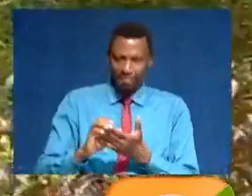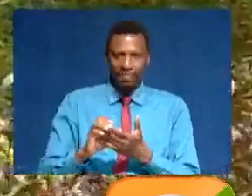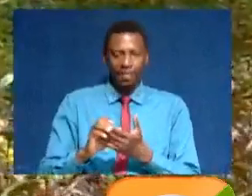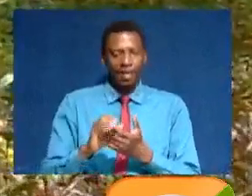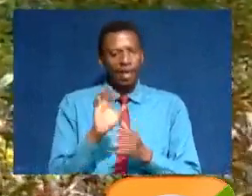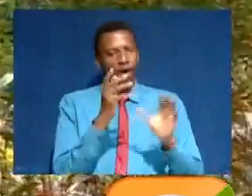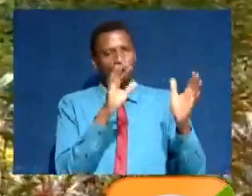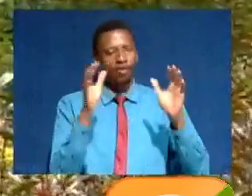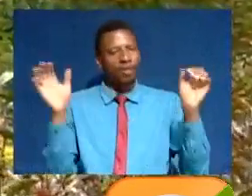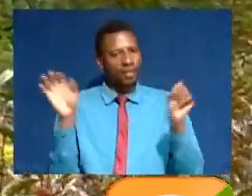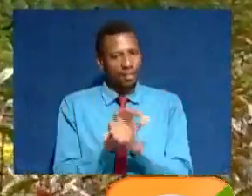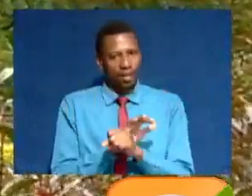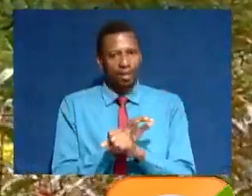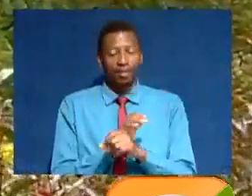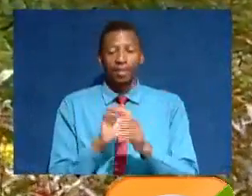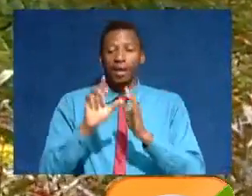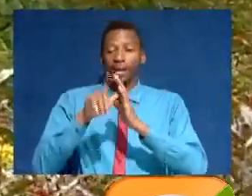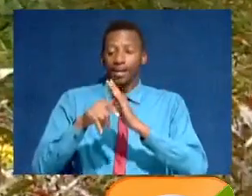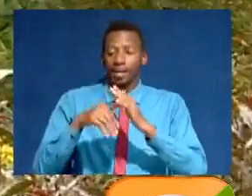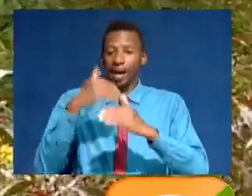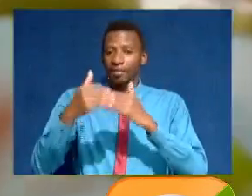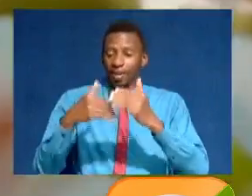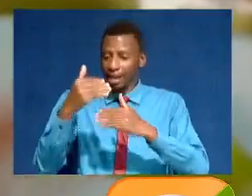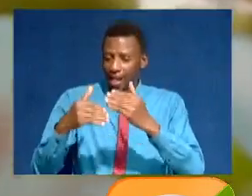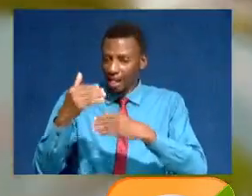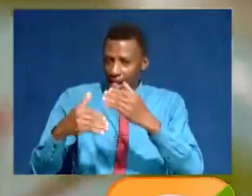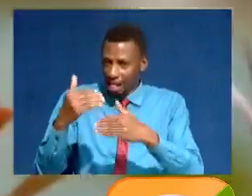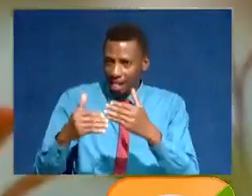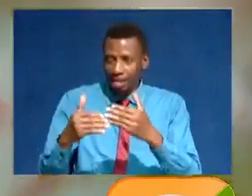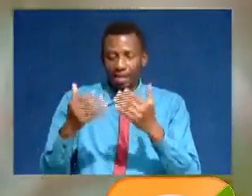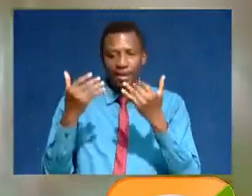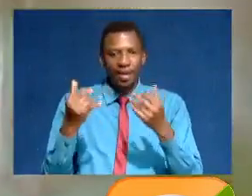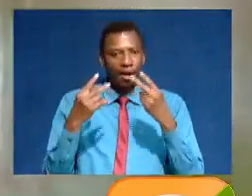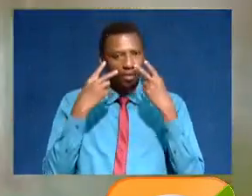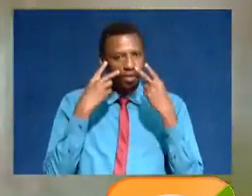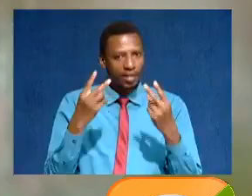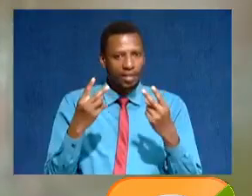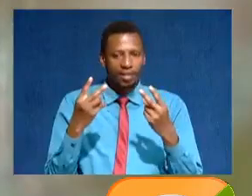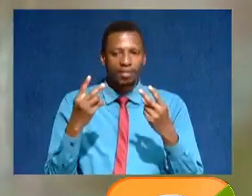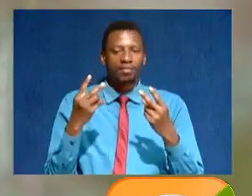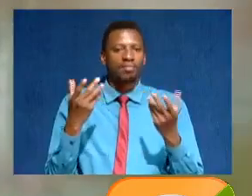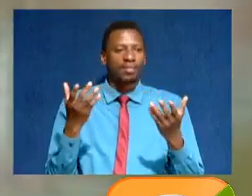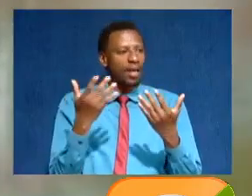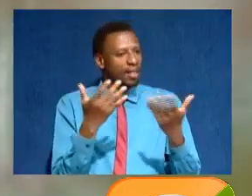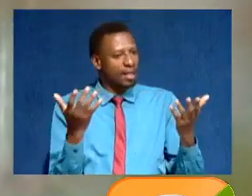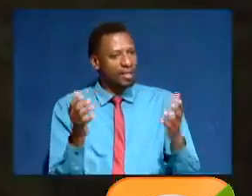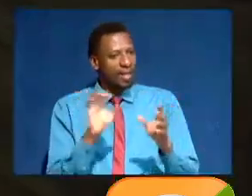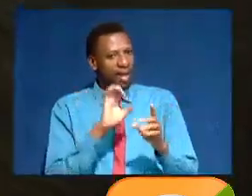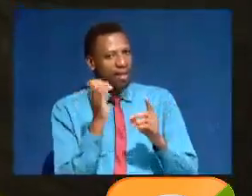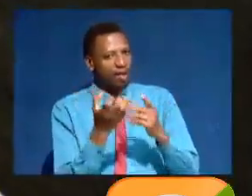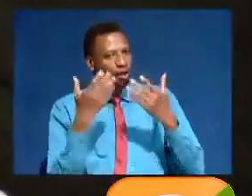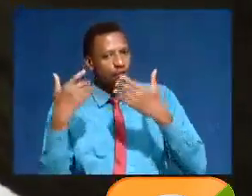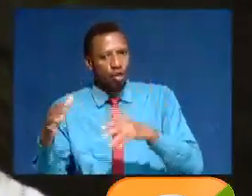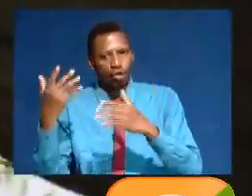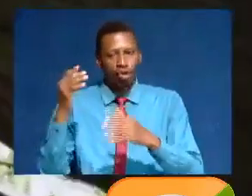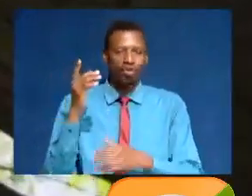However, decades later, studies have linked the influx of exotic trees to the loss of biodiversity, prompting the rolling